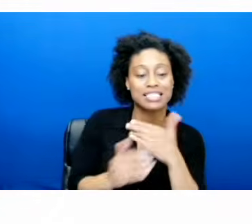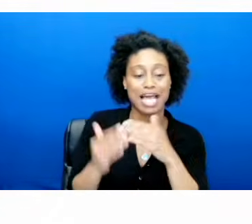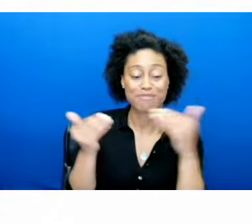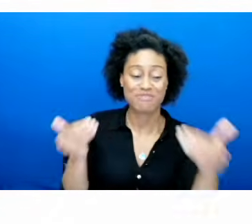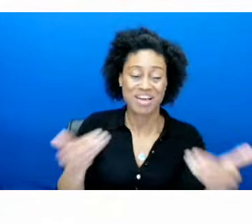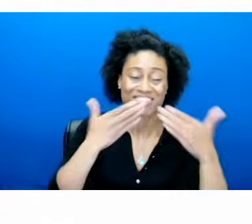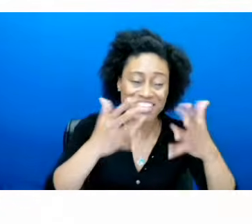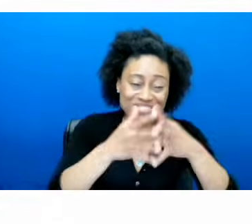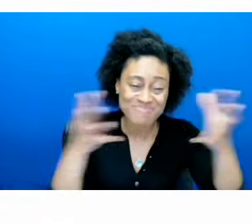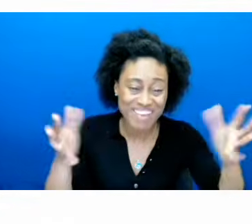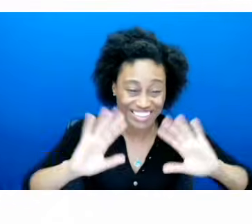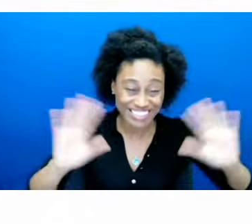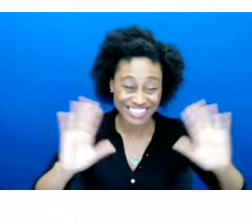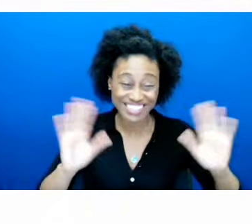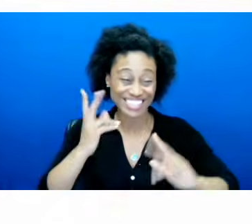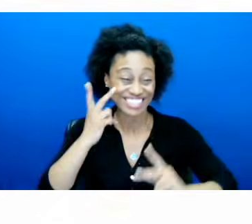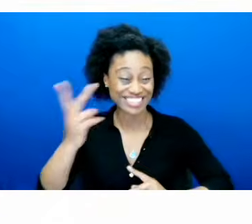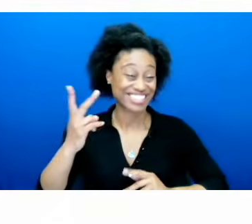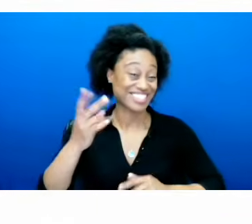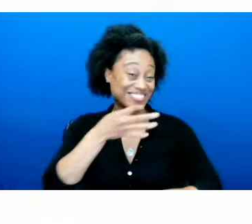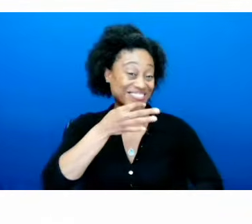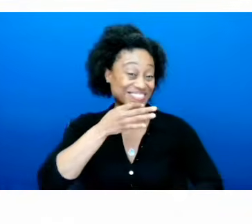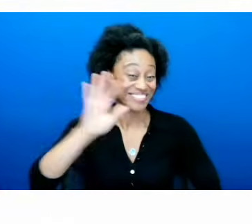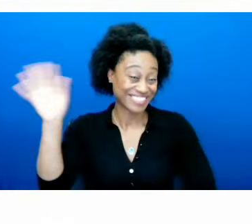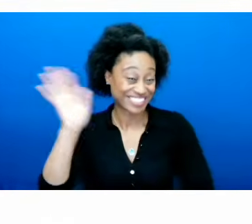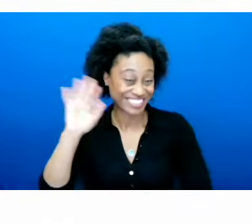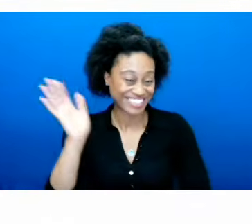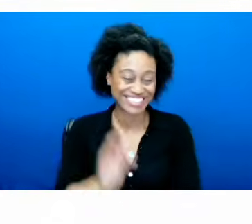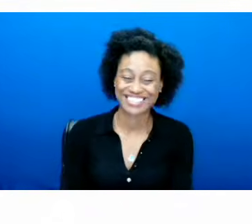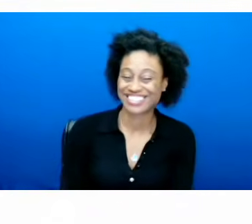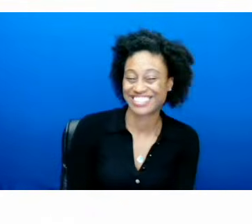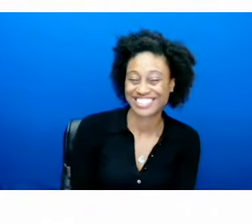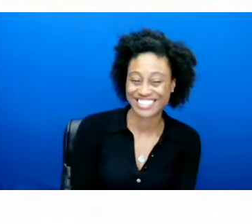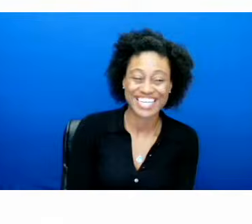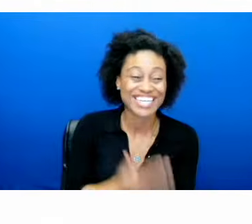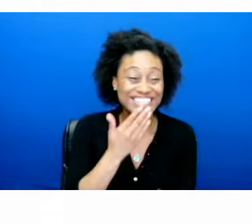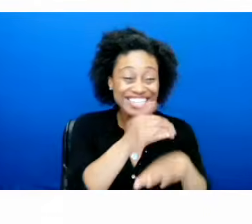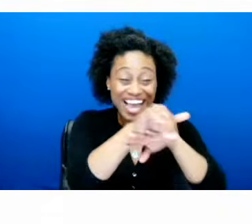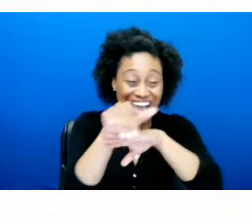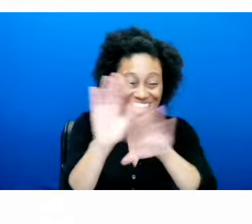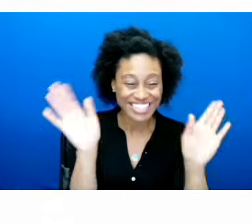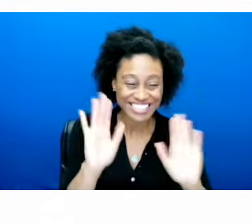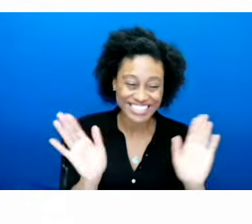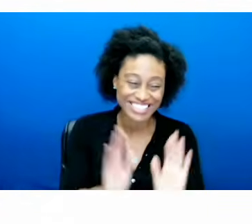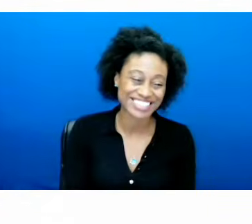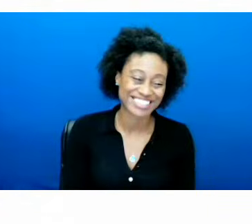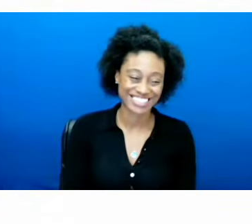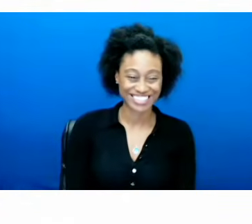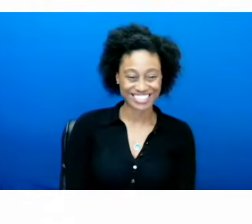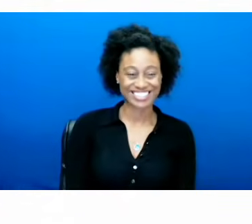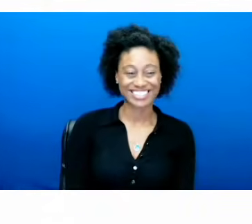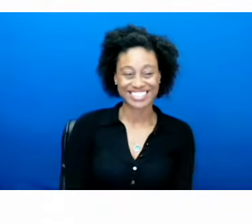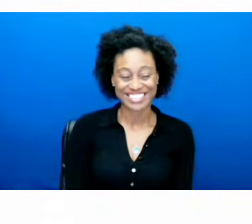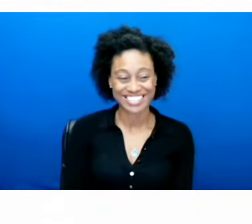so much, and we will see you very soon. Good night, everyone. Good night.